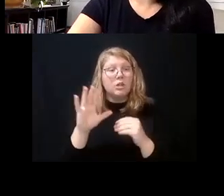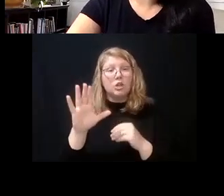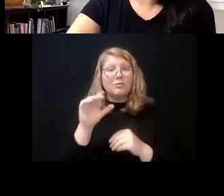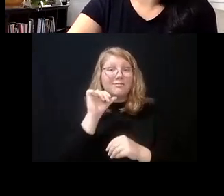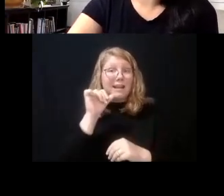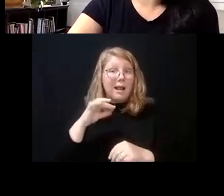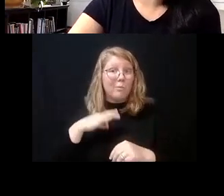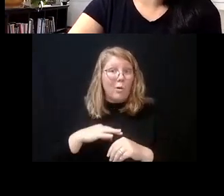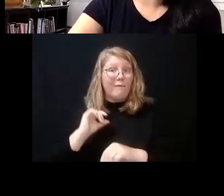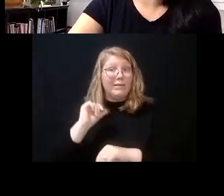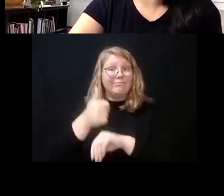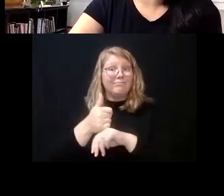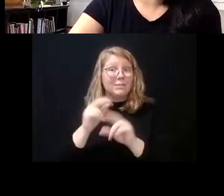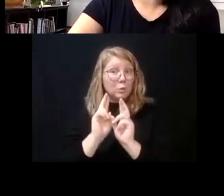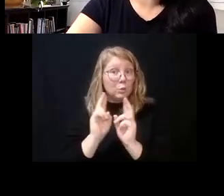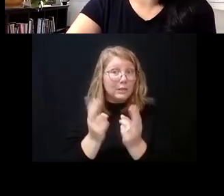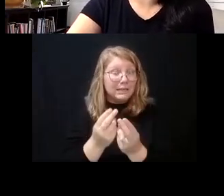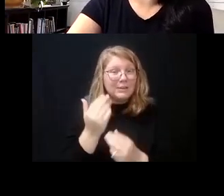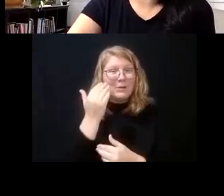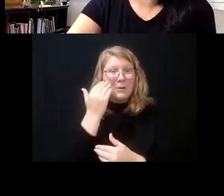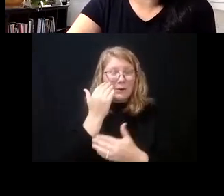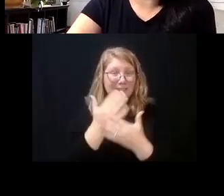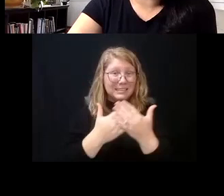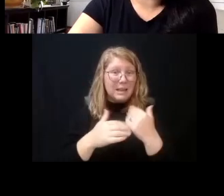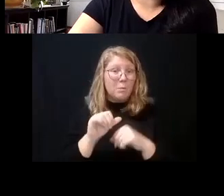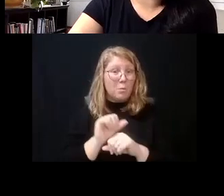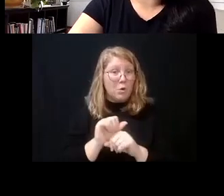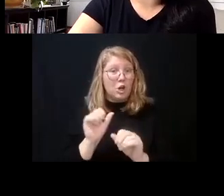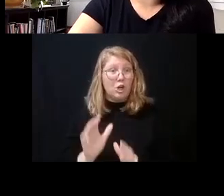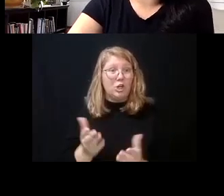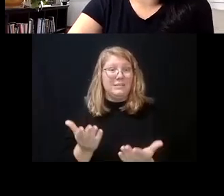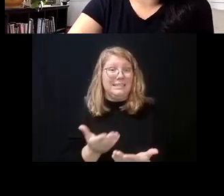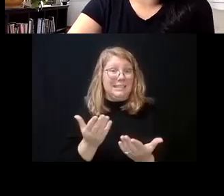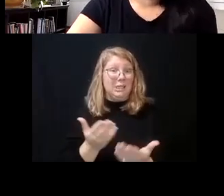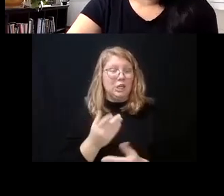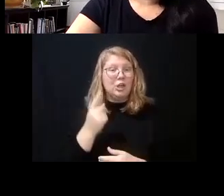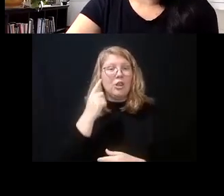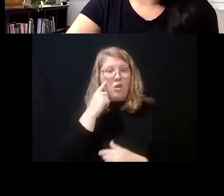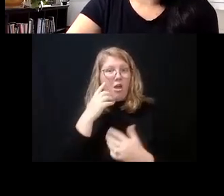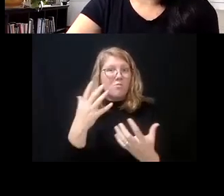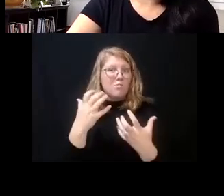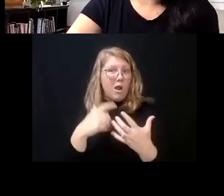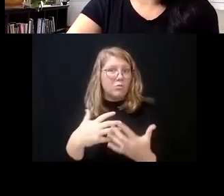That's amazing. There were some workers at API Chaya who thought about unionizing in my time there.